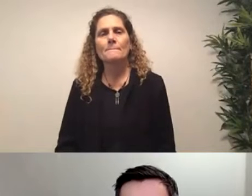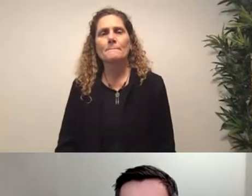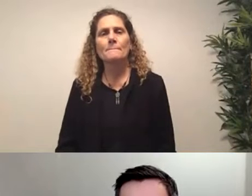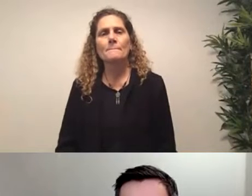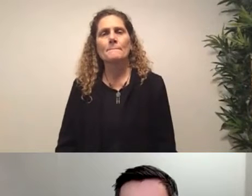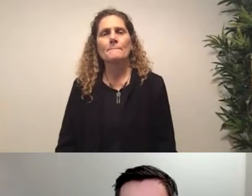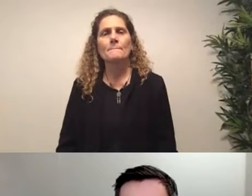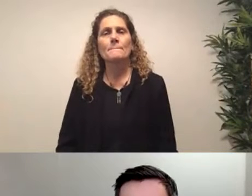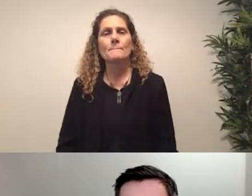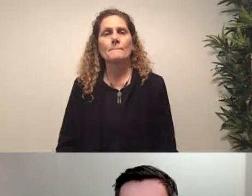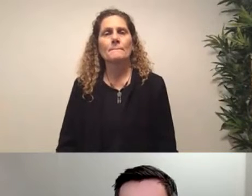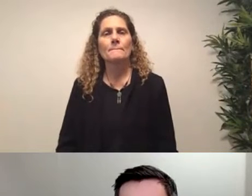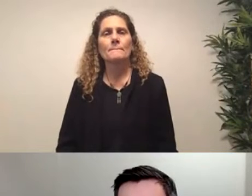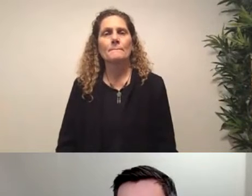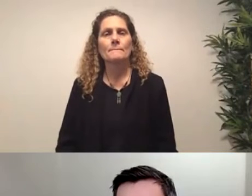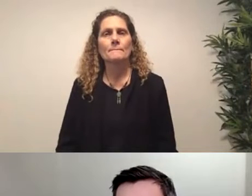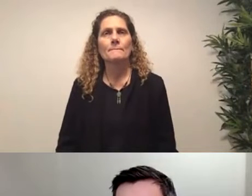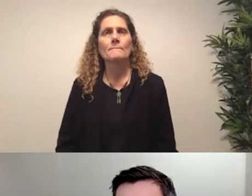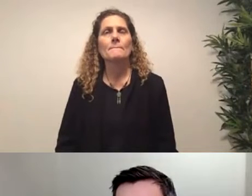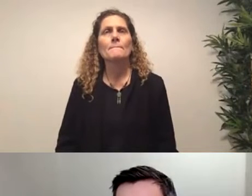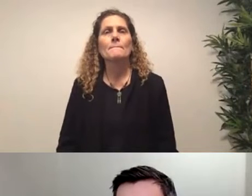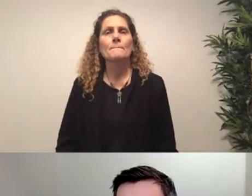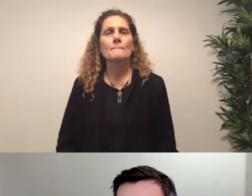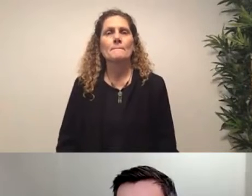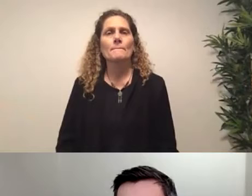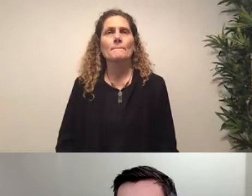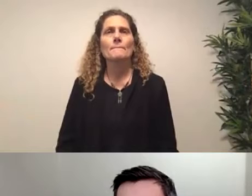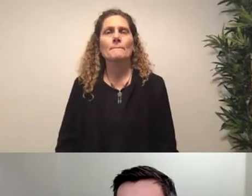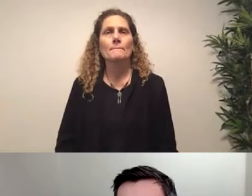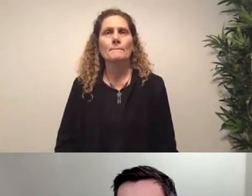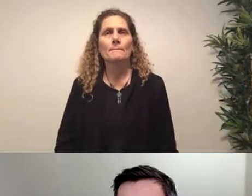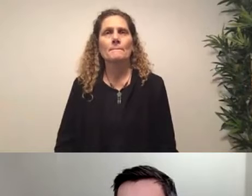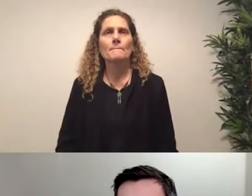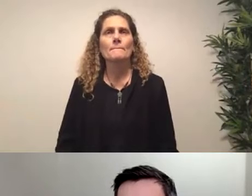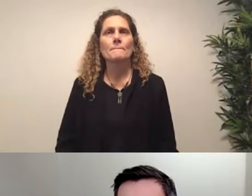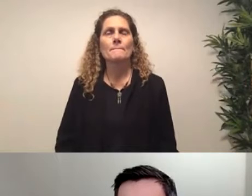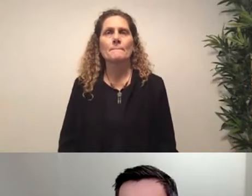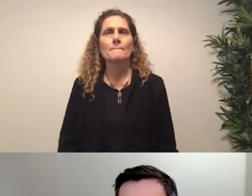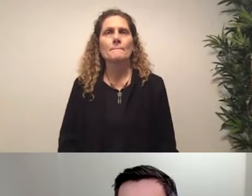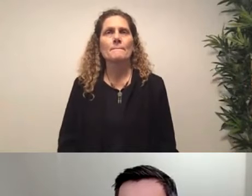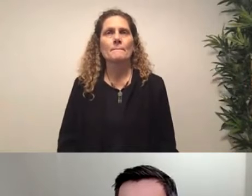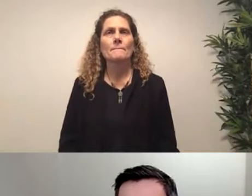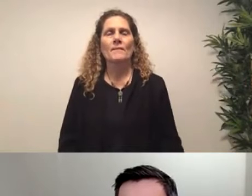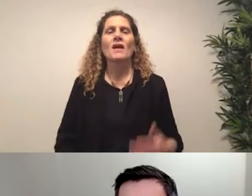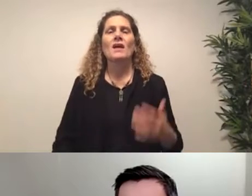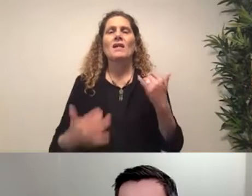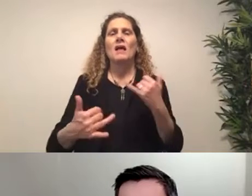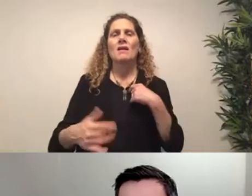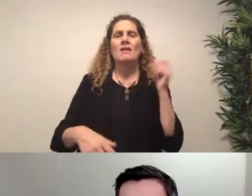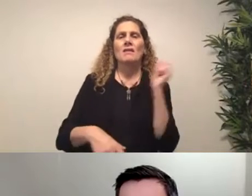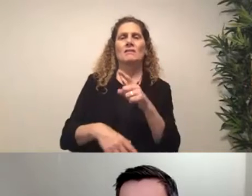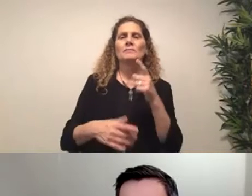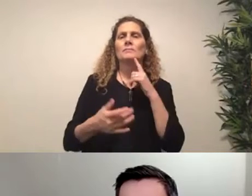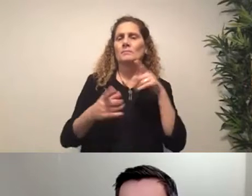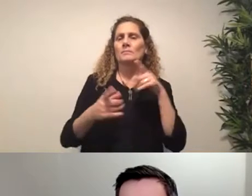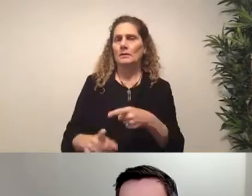Our next question is from Patrick Palantonio at WISN 12 for the medical professionals. Can you explain the follow-up from the medical field to make